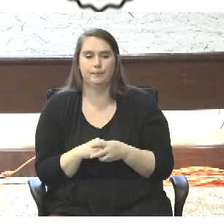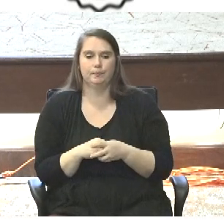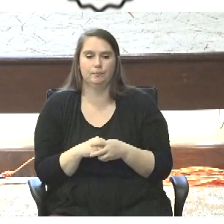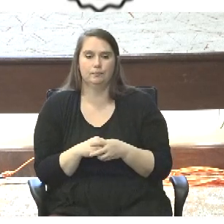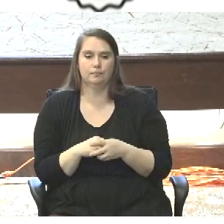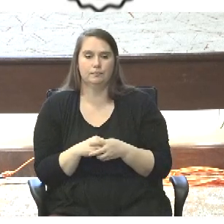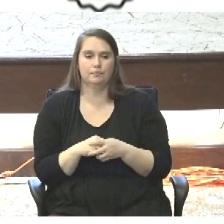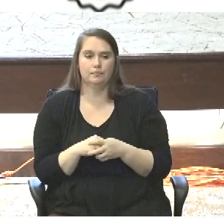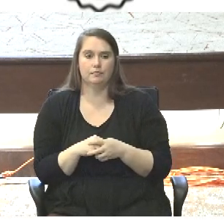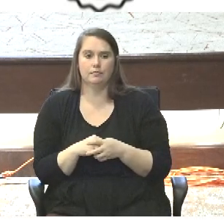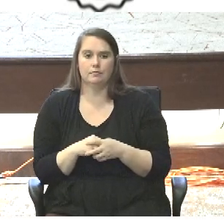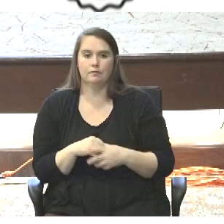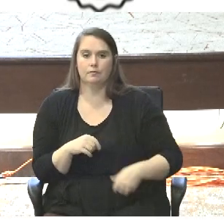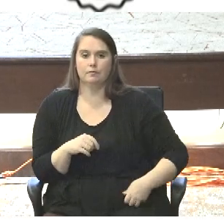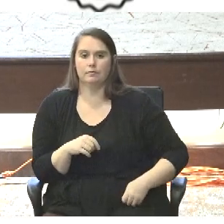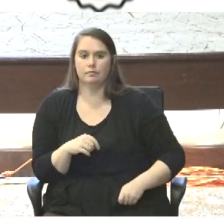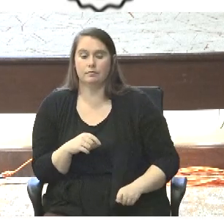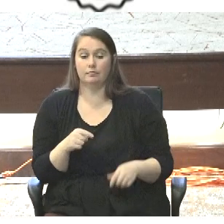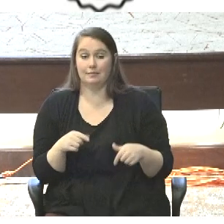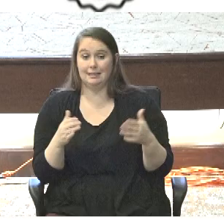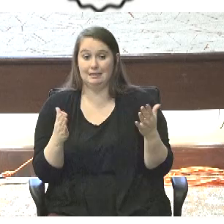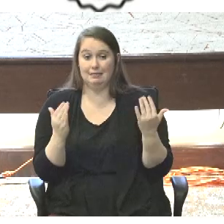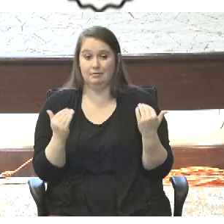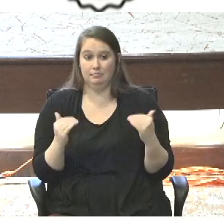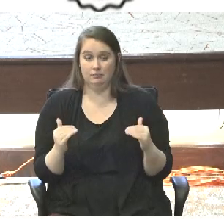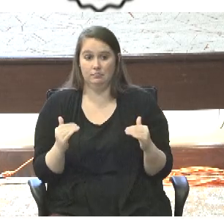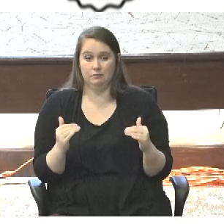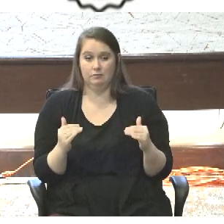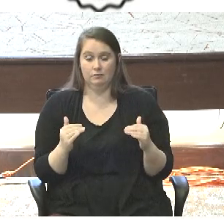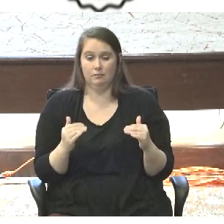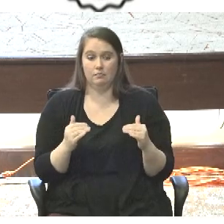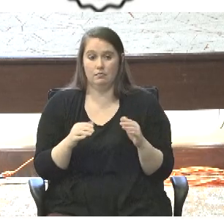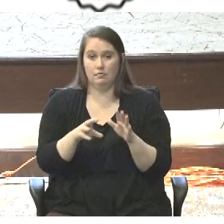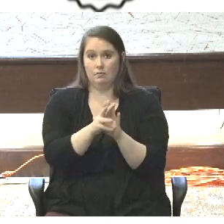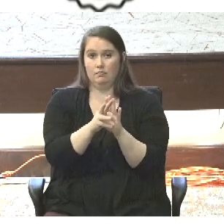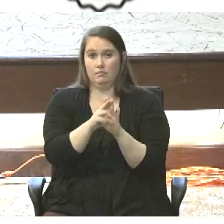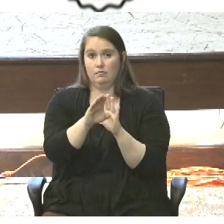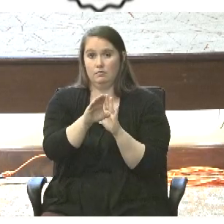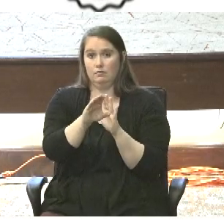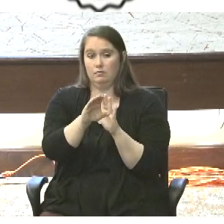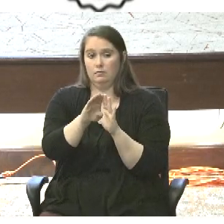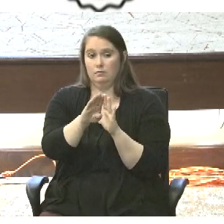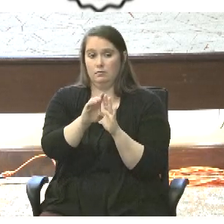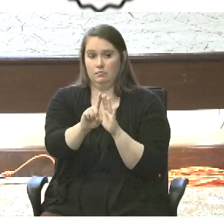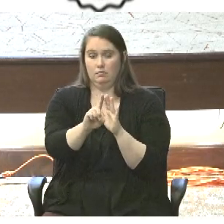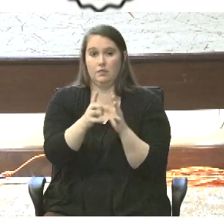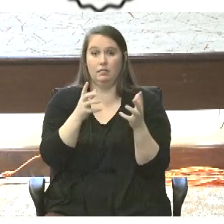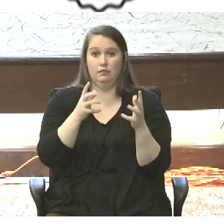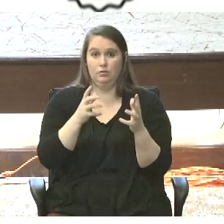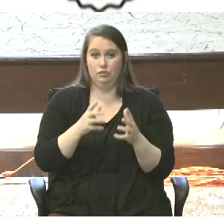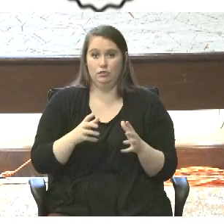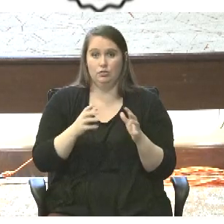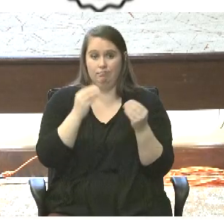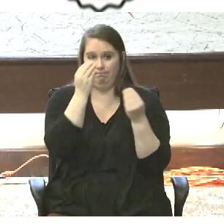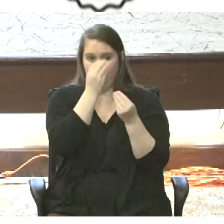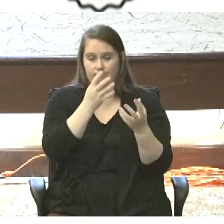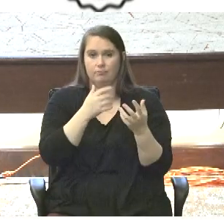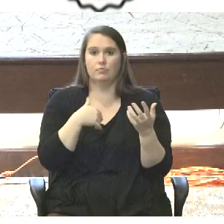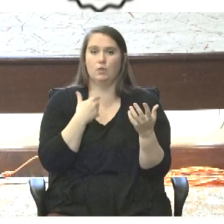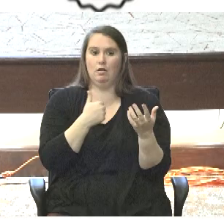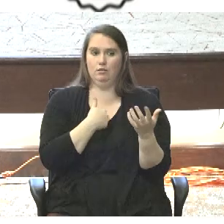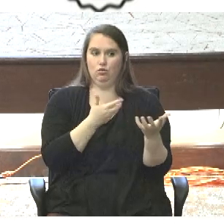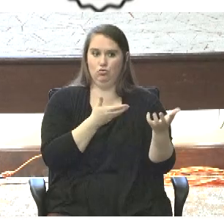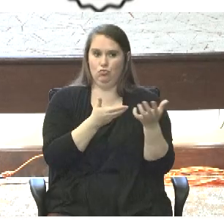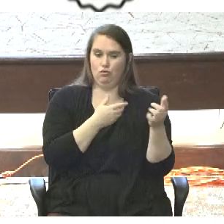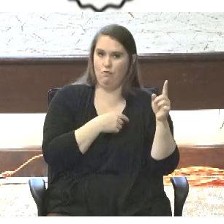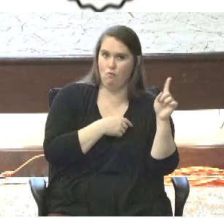As we move into kind of this next stage of work with the Waco CVB, I thought it would be helpful for you guys to know kind of where we started and where